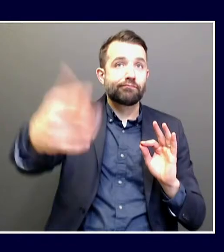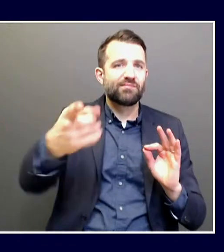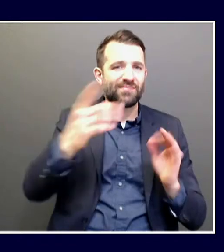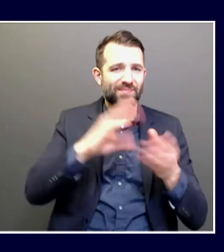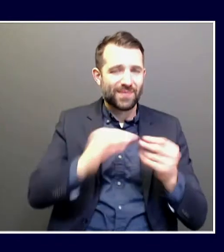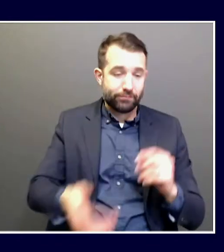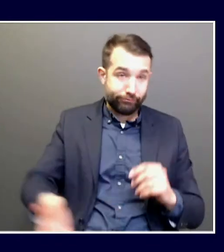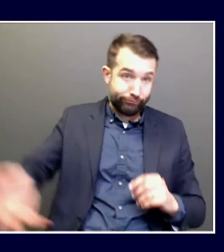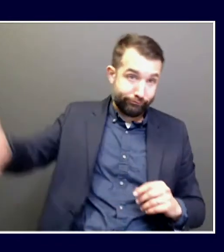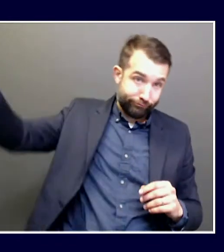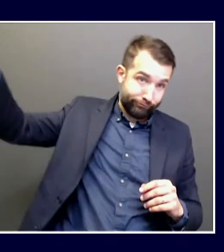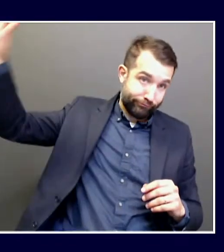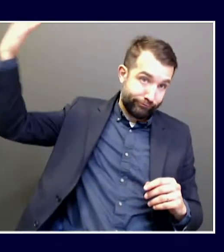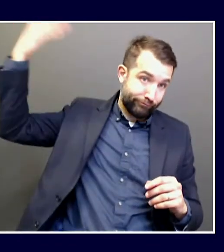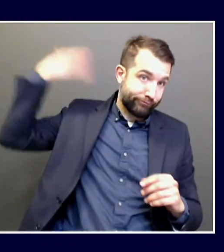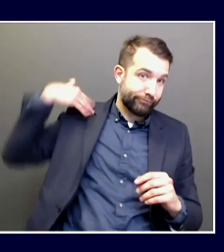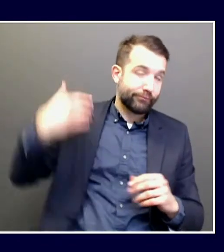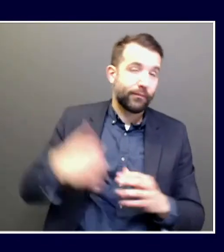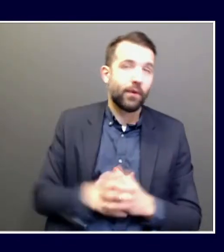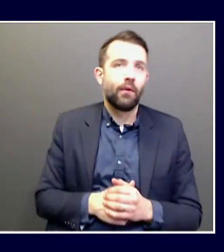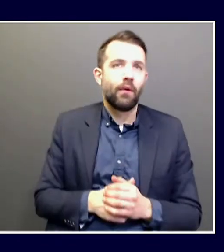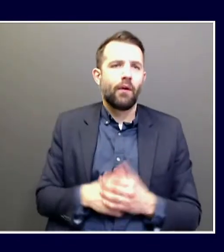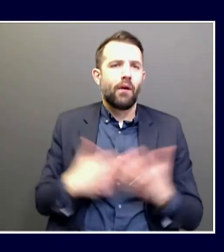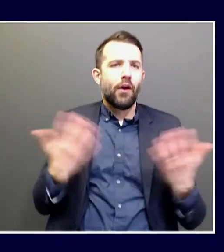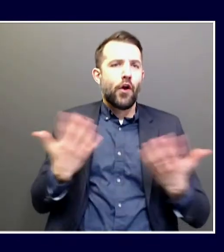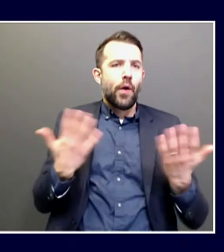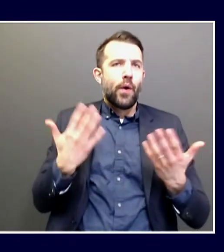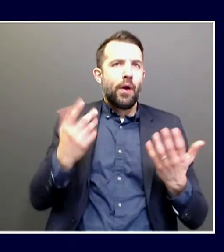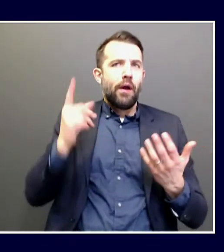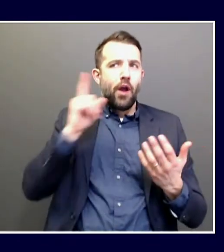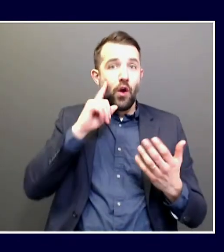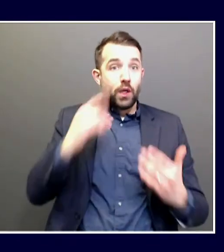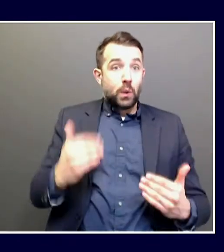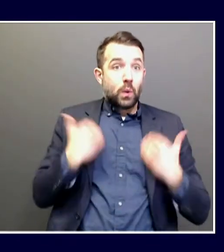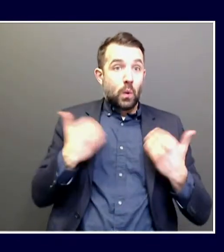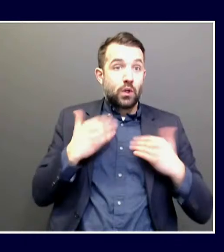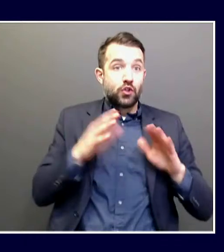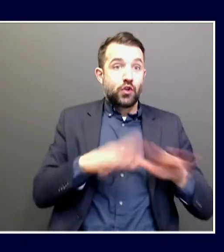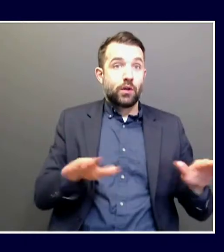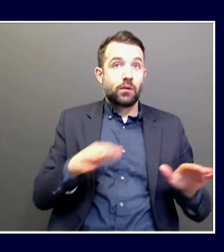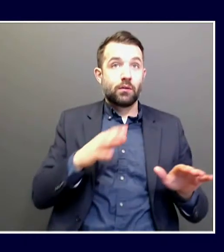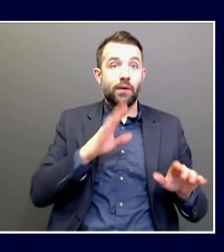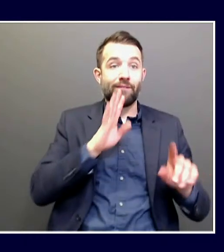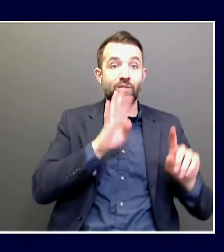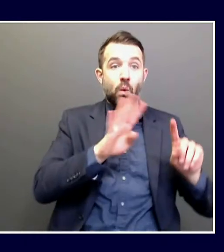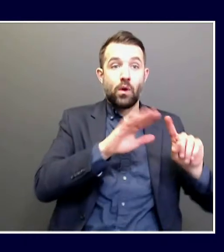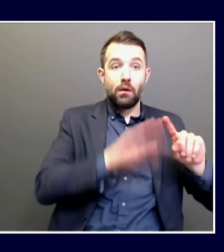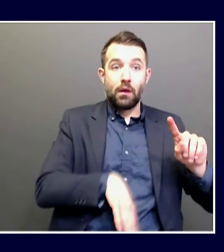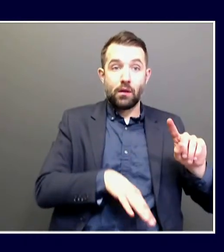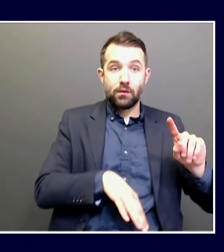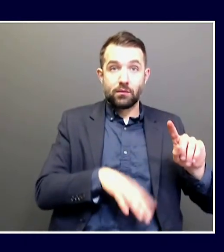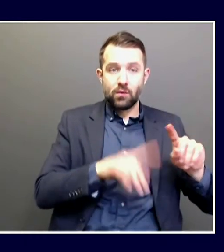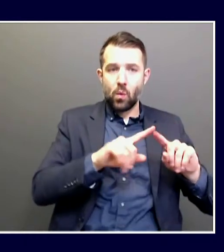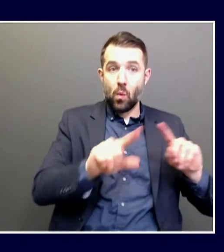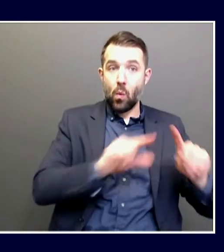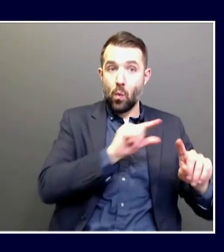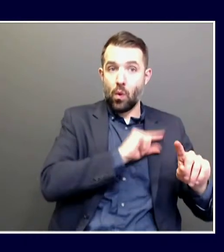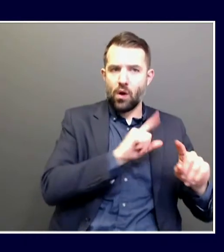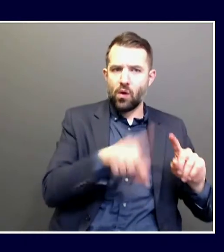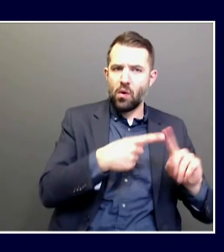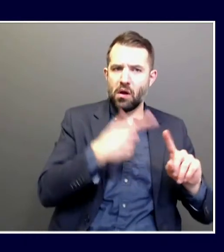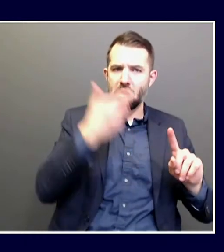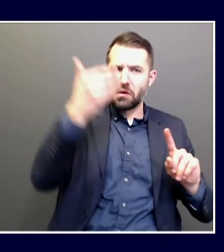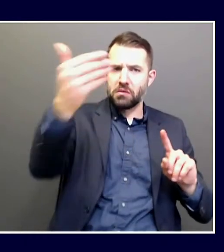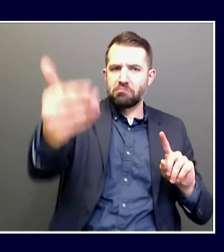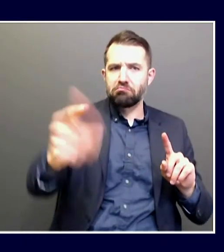next group of young children who might be eligible for a vaccine. Can you give us the latest you've heard from studies that are being done about what that might